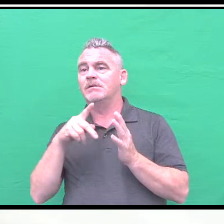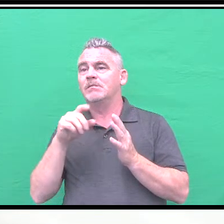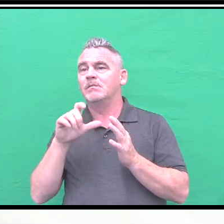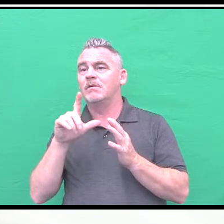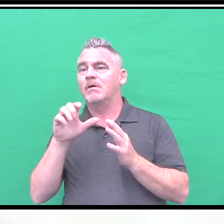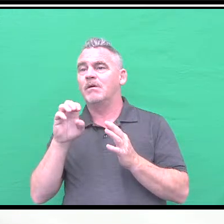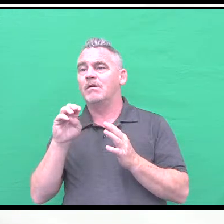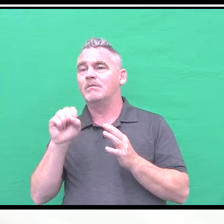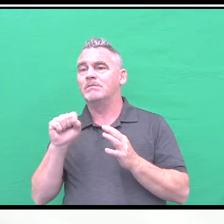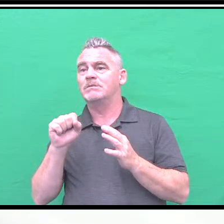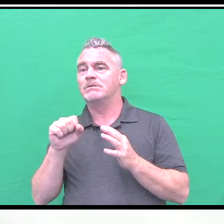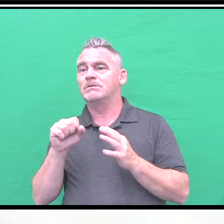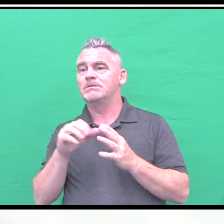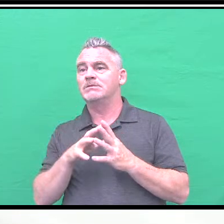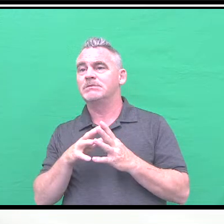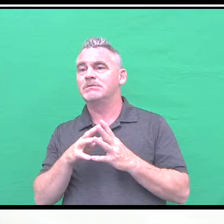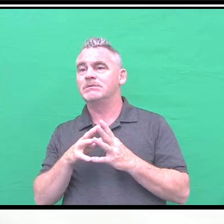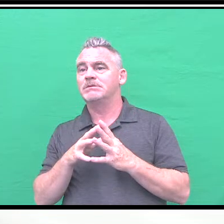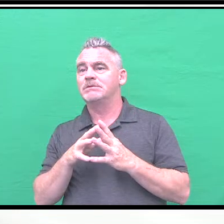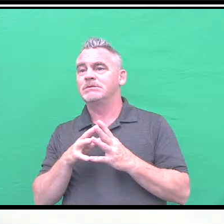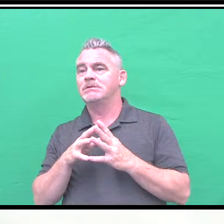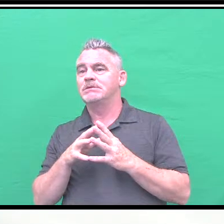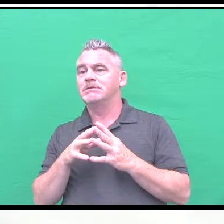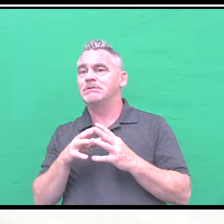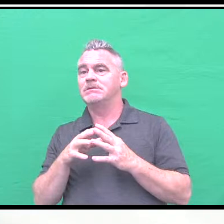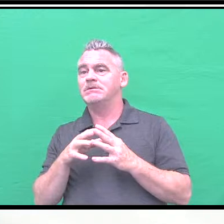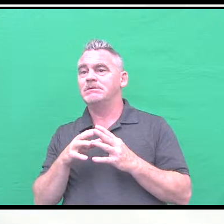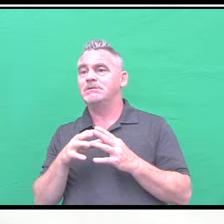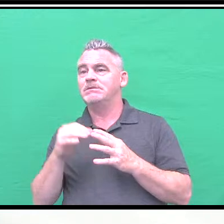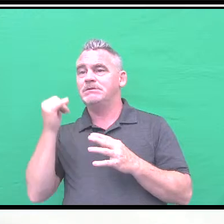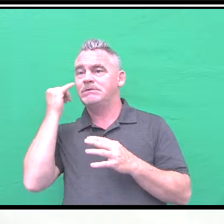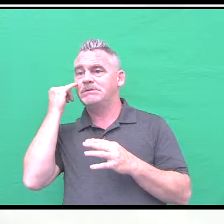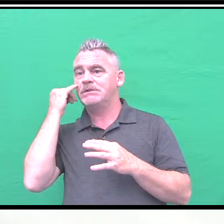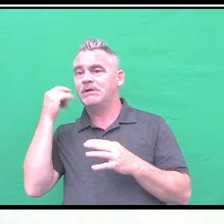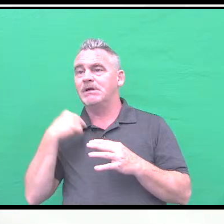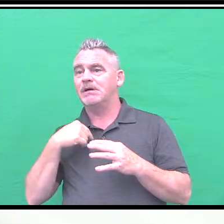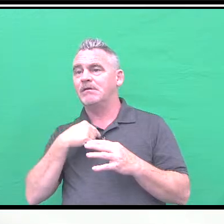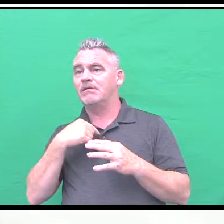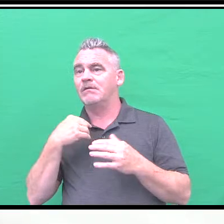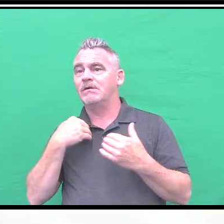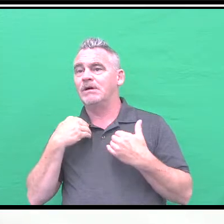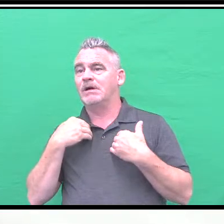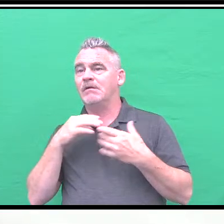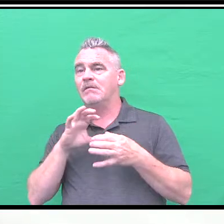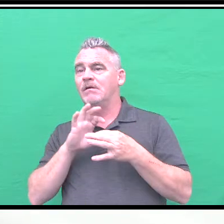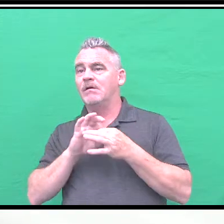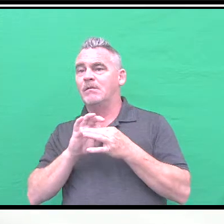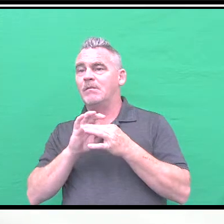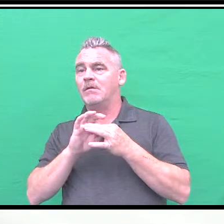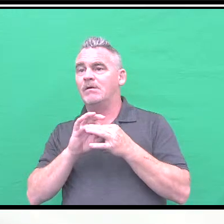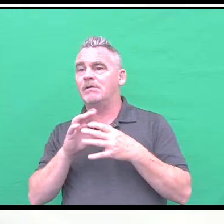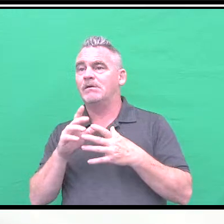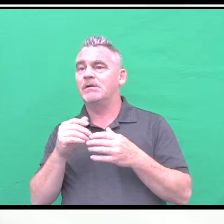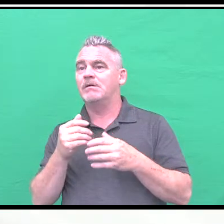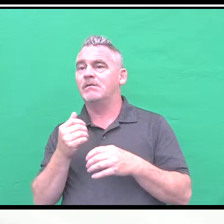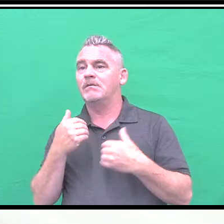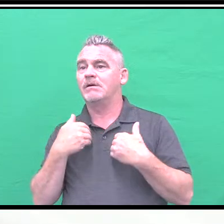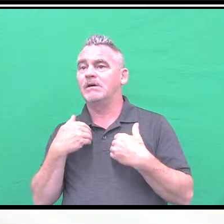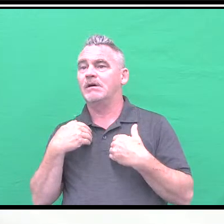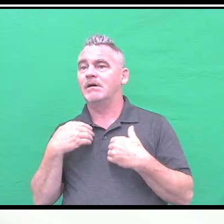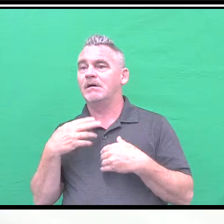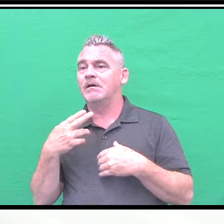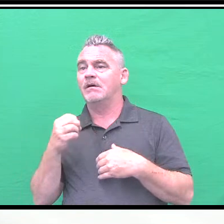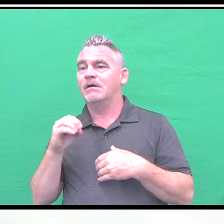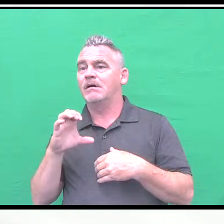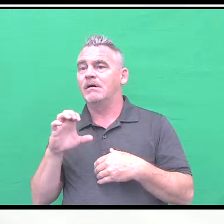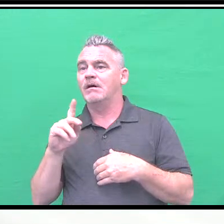a district partnership with them, we could have hockey teams and we could have all kinds of great events. I'm